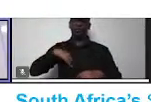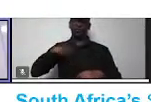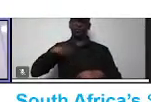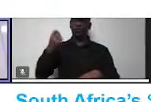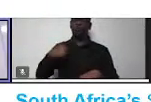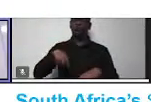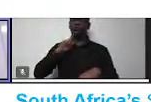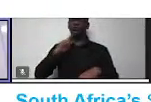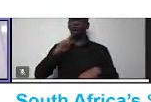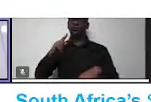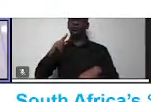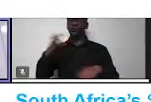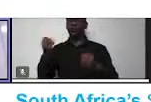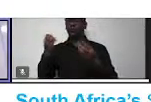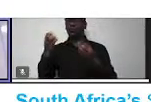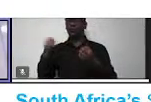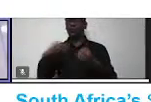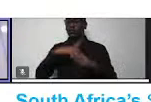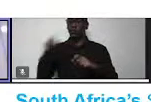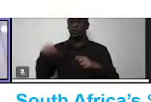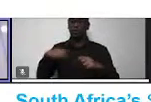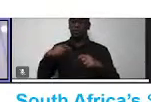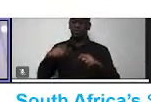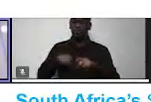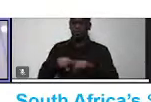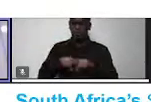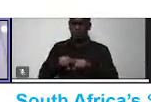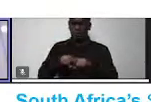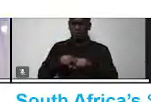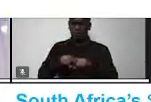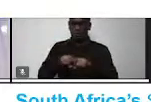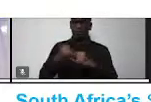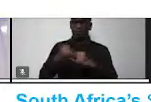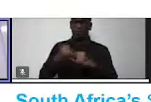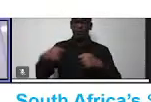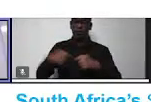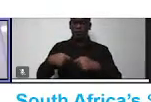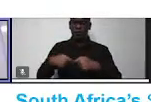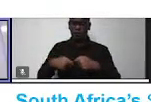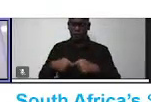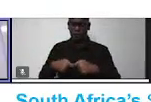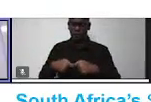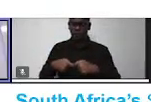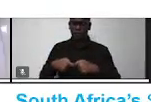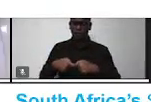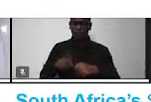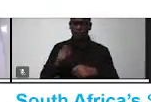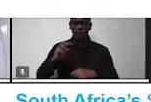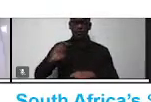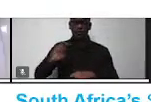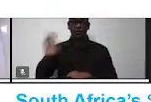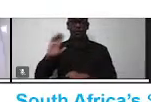competitors on the importing front into the market duty-free. Okay, next slide.